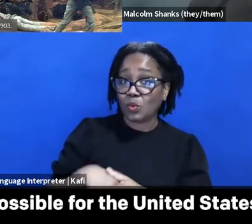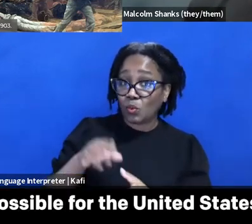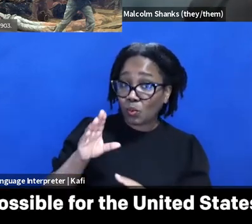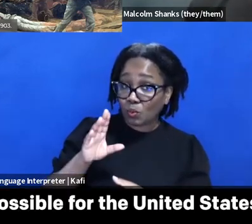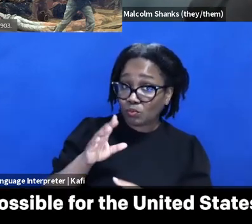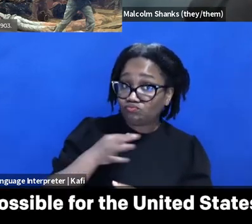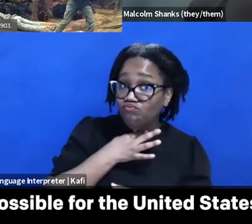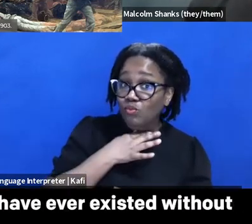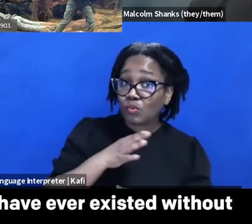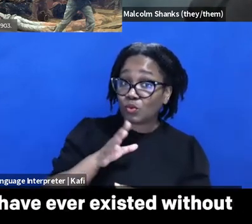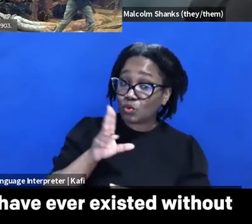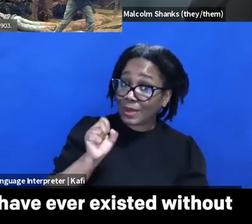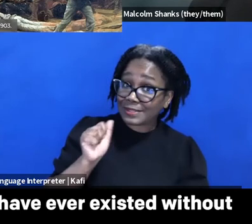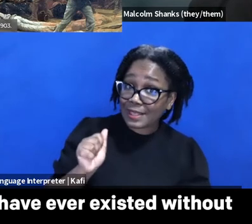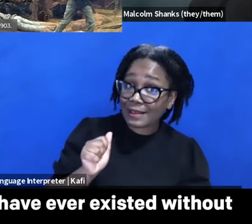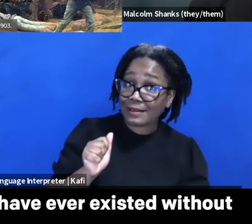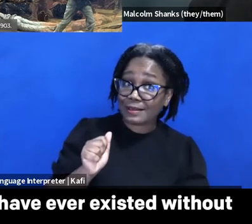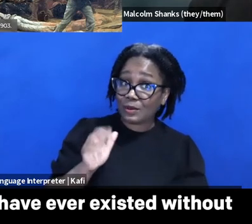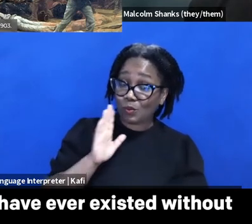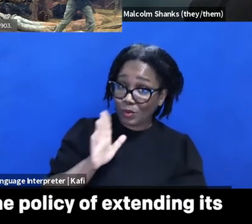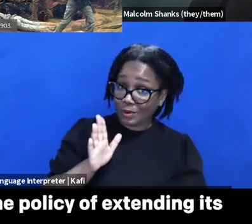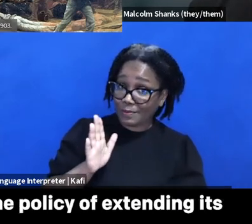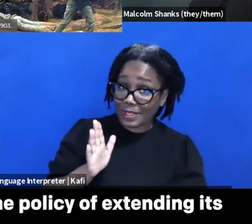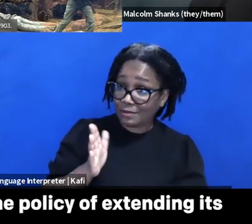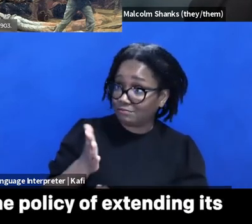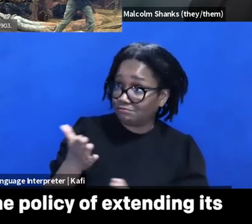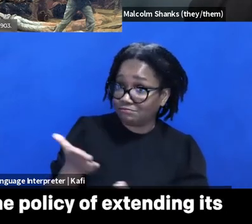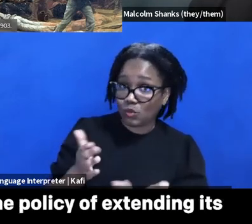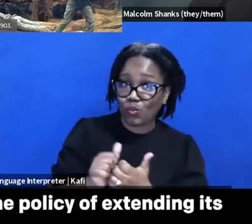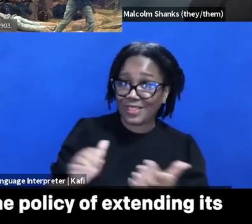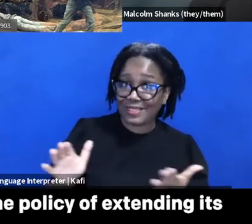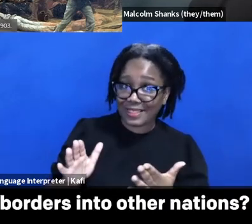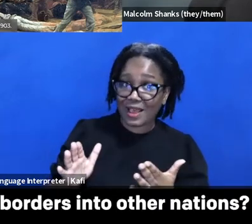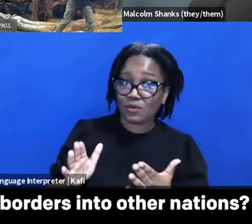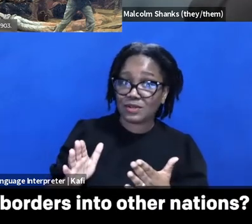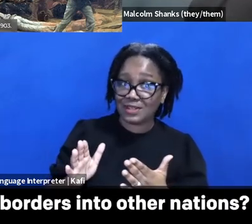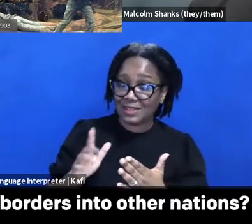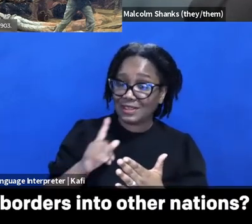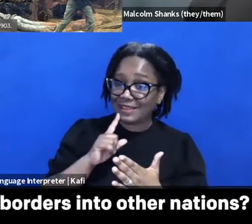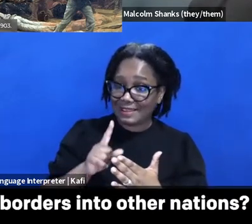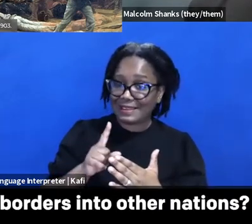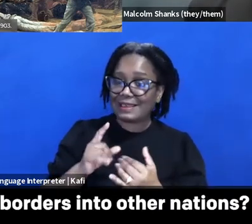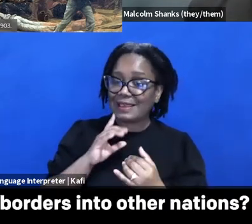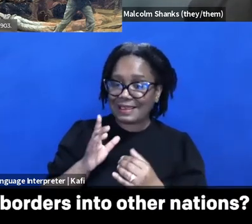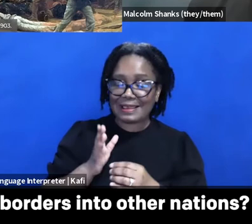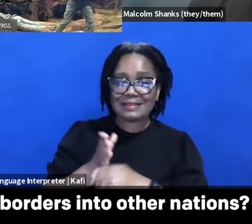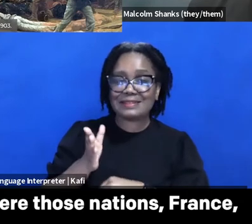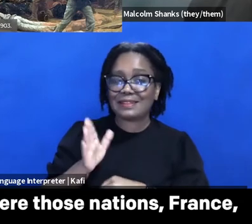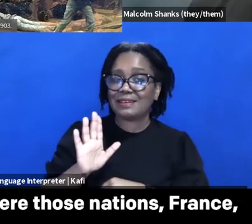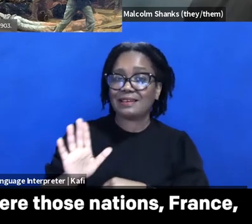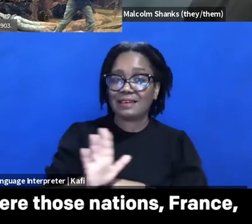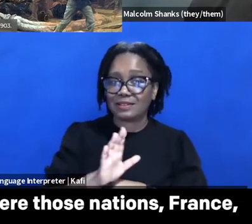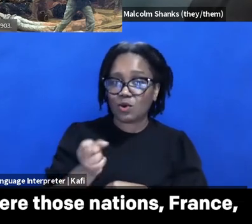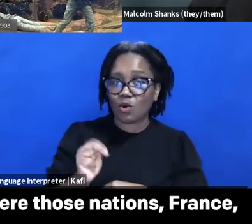possible for the United States to have ever existed without the policy of extending its own borders into other nations? Were